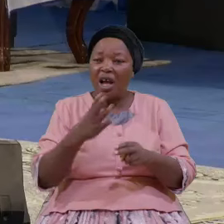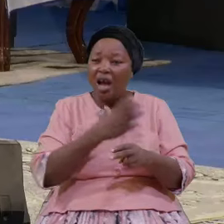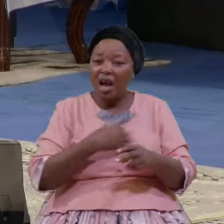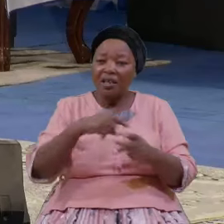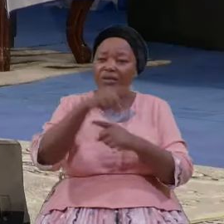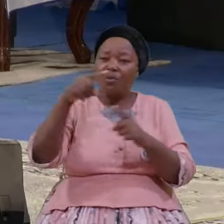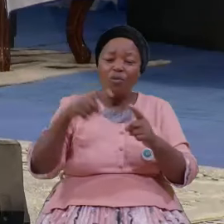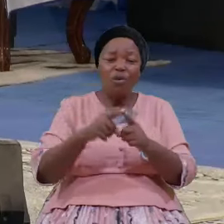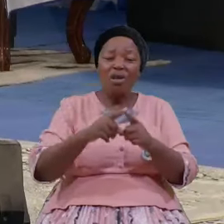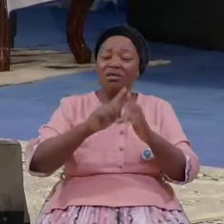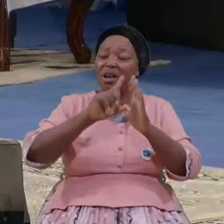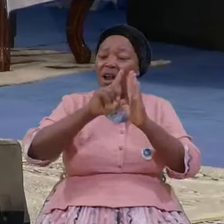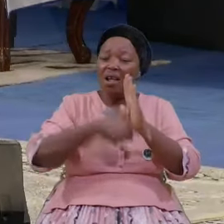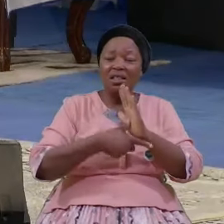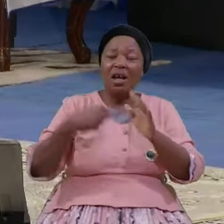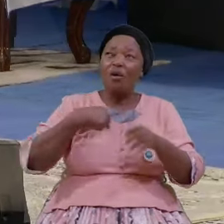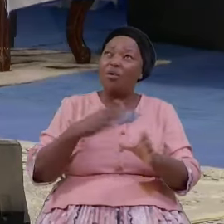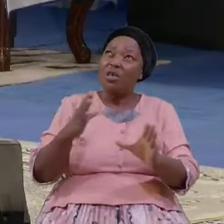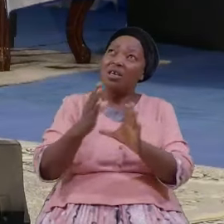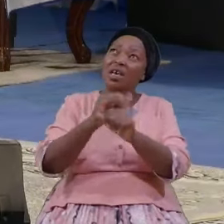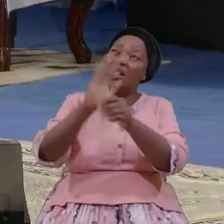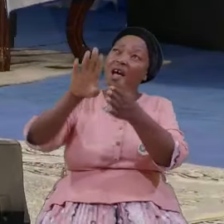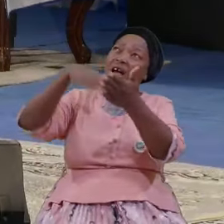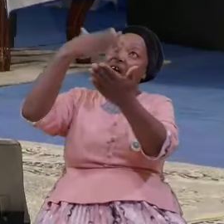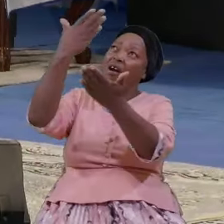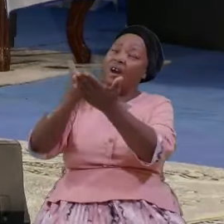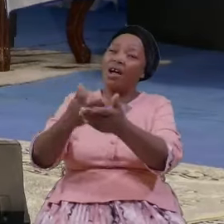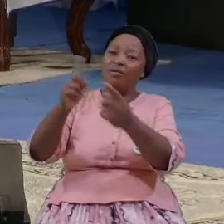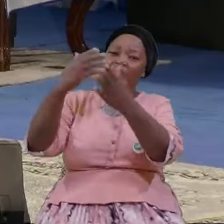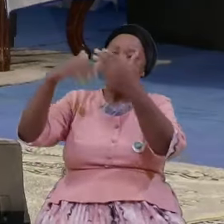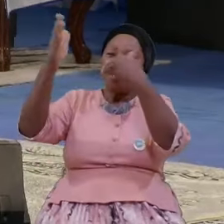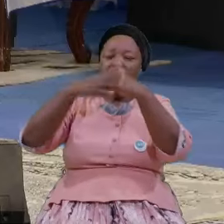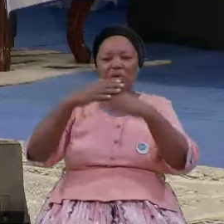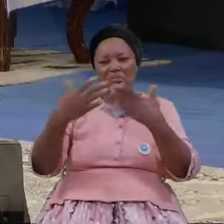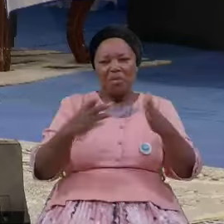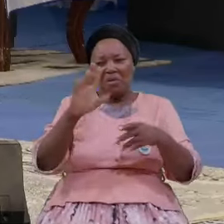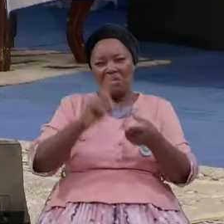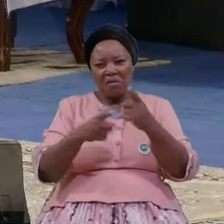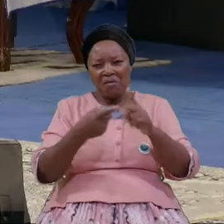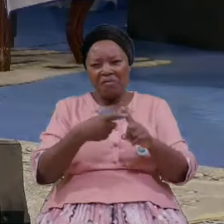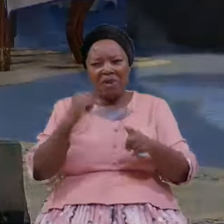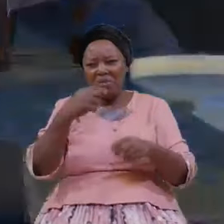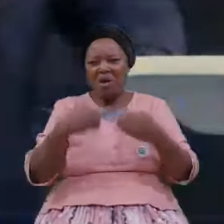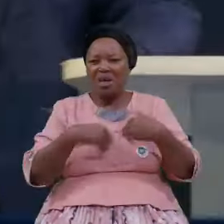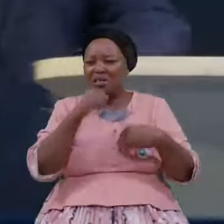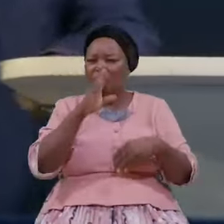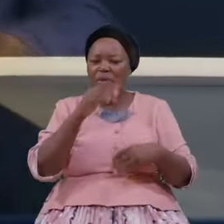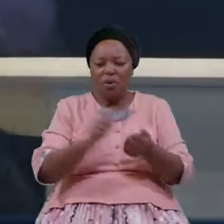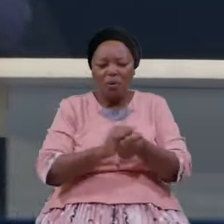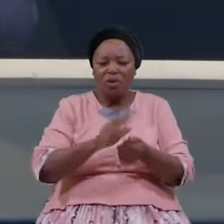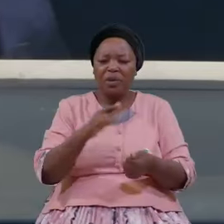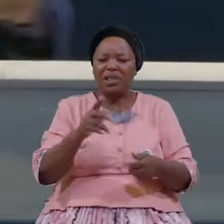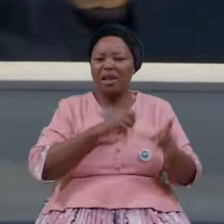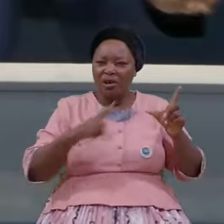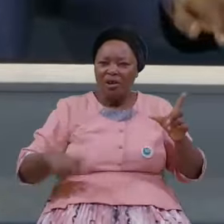eventually we get over there, maybe your friend, but who has not been washed by the Lord, he says, I'm